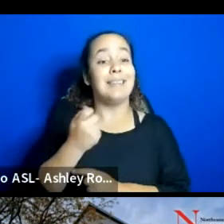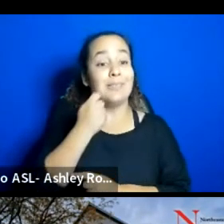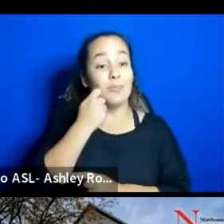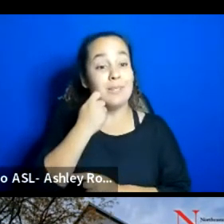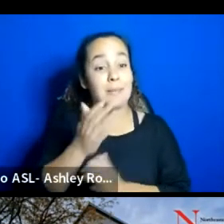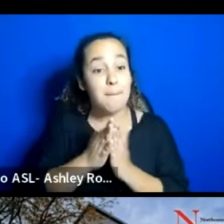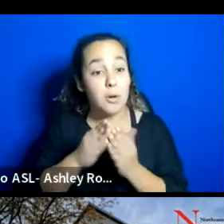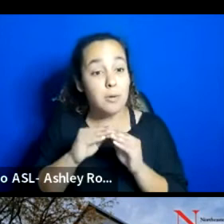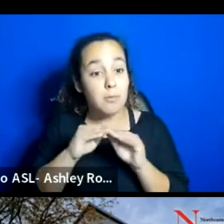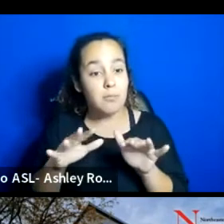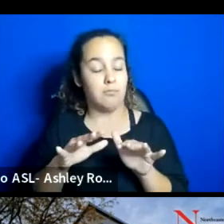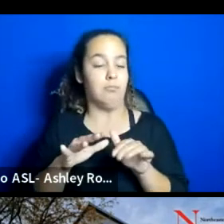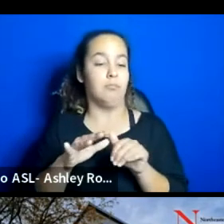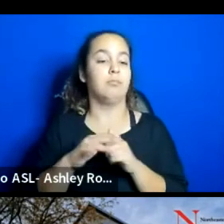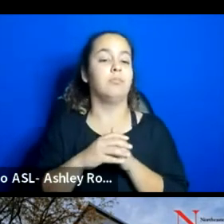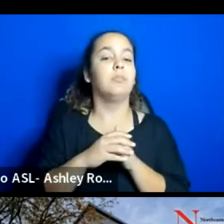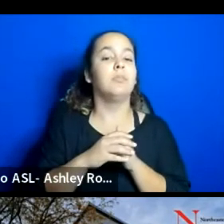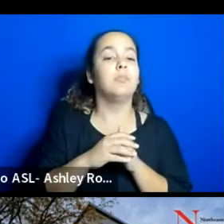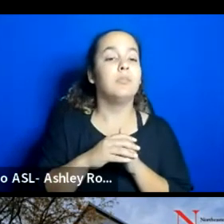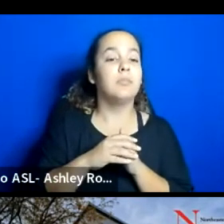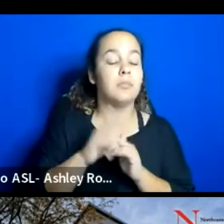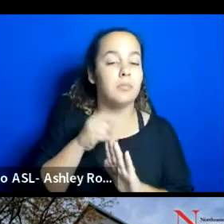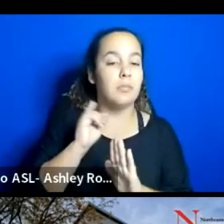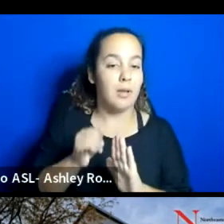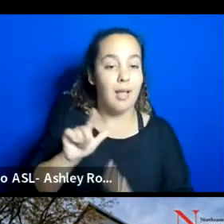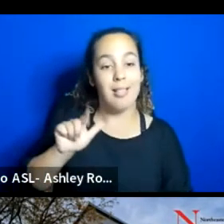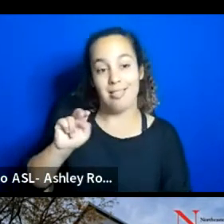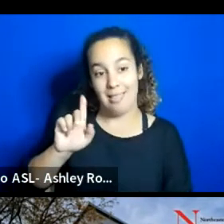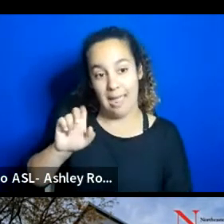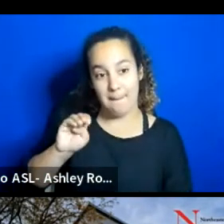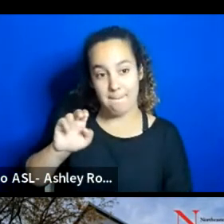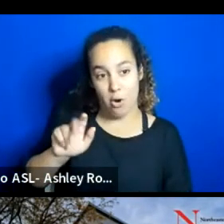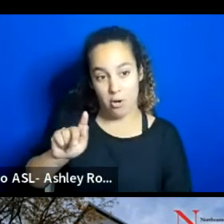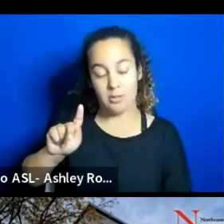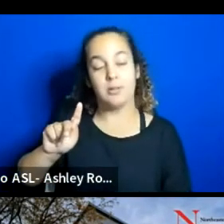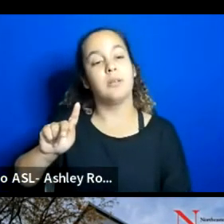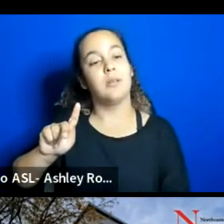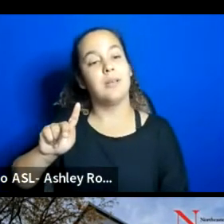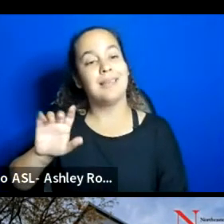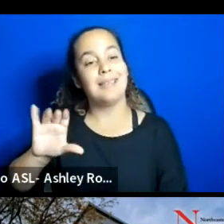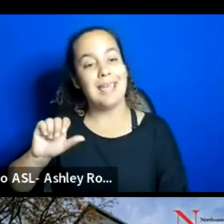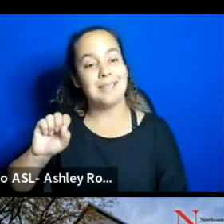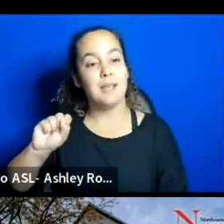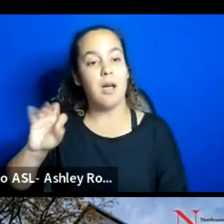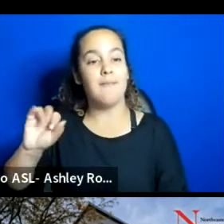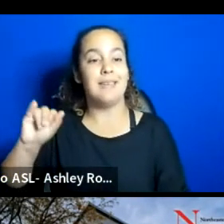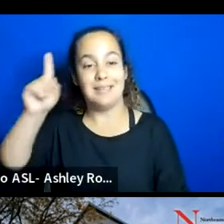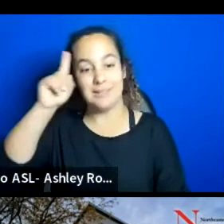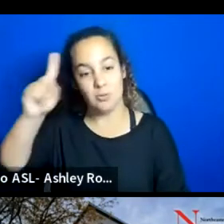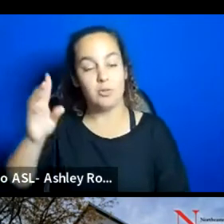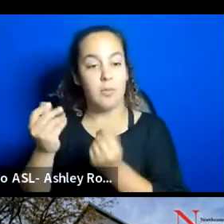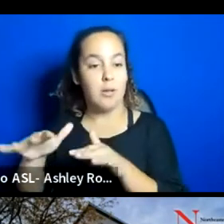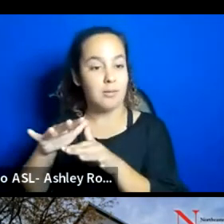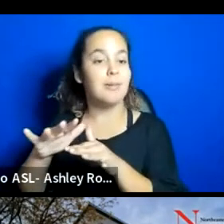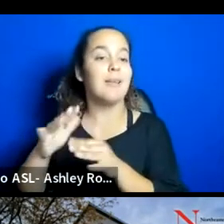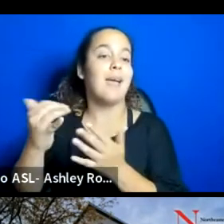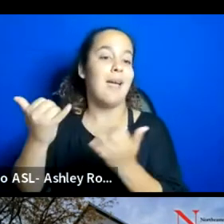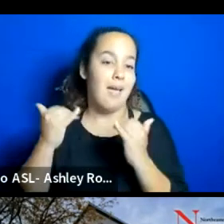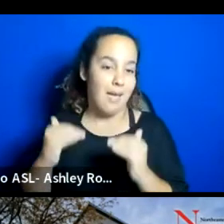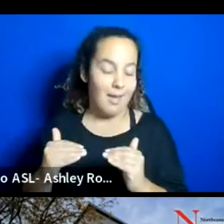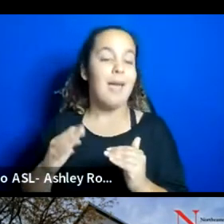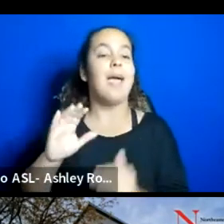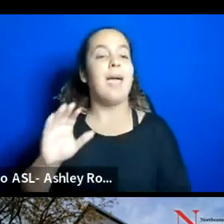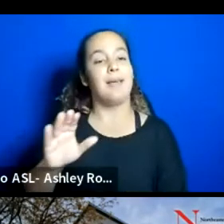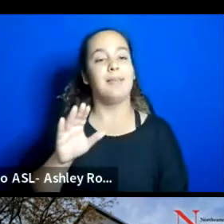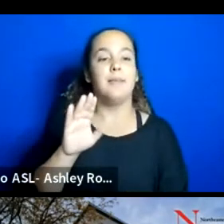are Landmark Cases in Intellectual Property and also Adventures in Childhood, Intellectual Property, Imagination, and the Business